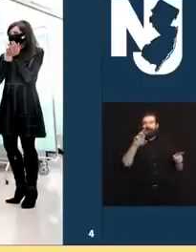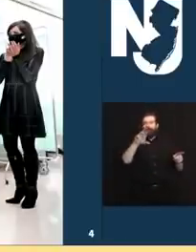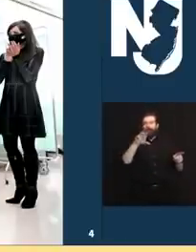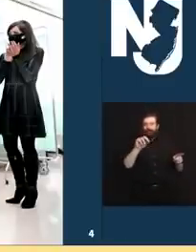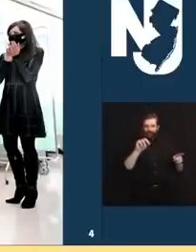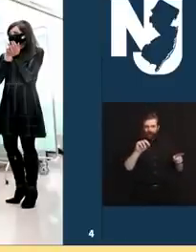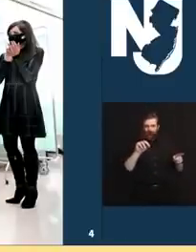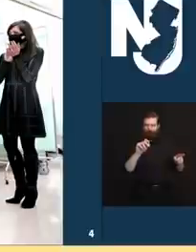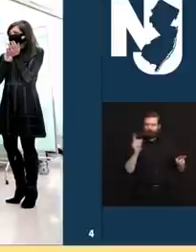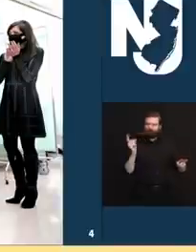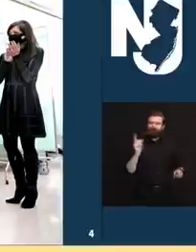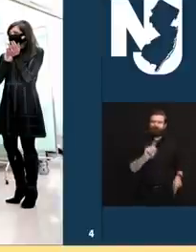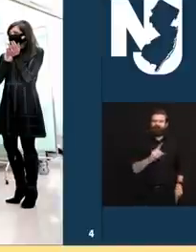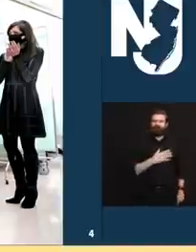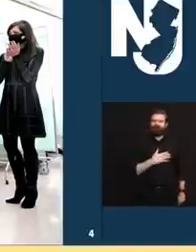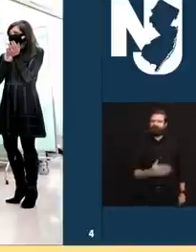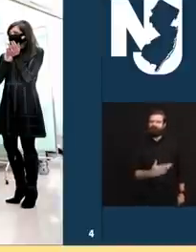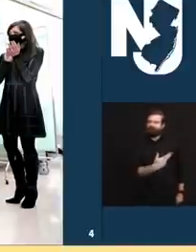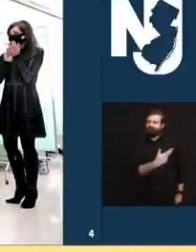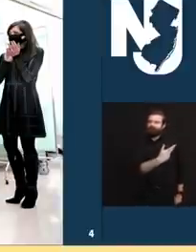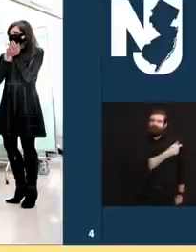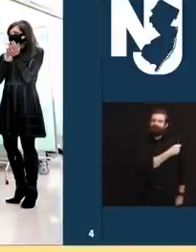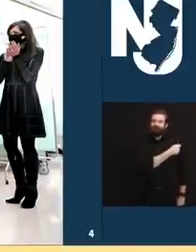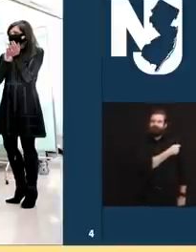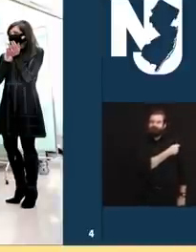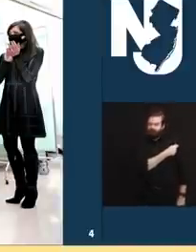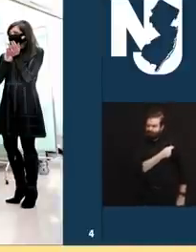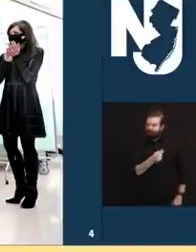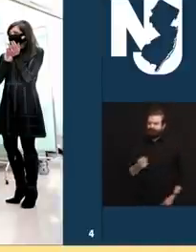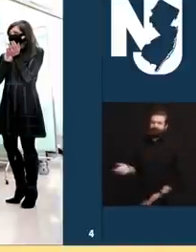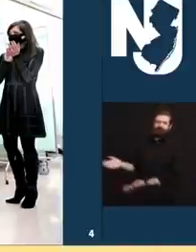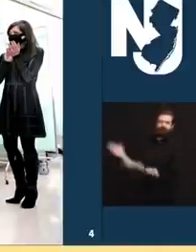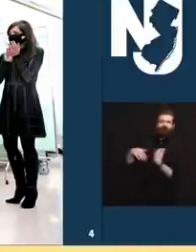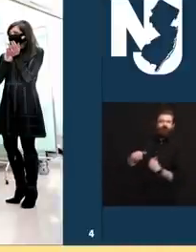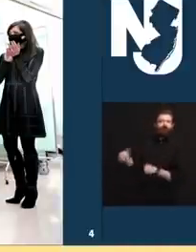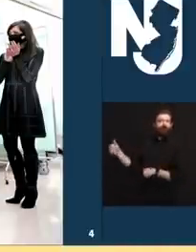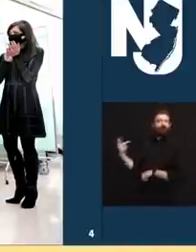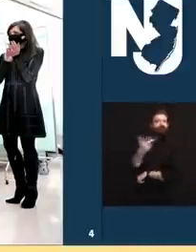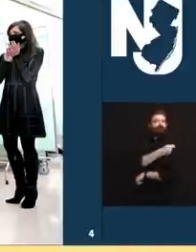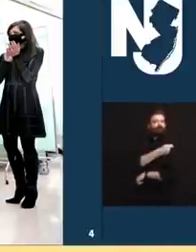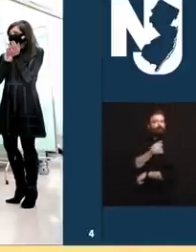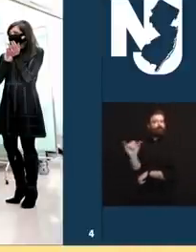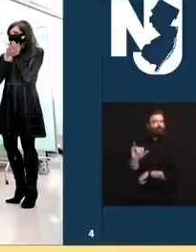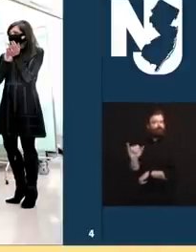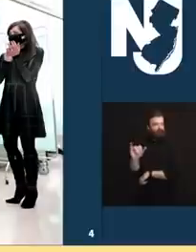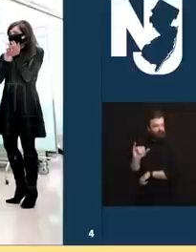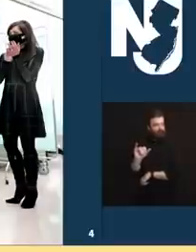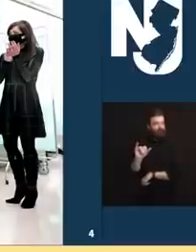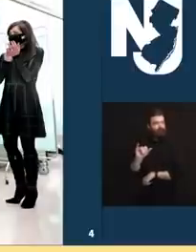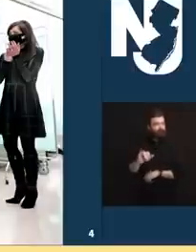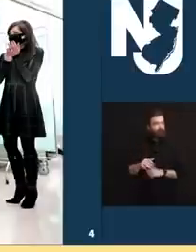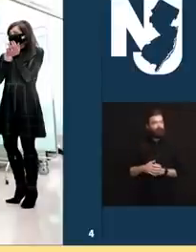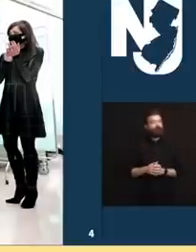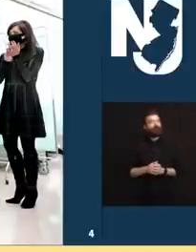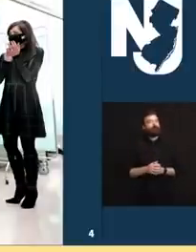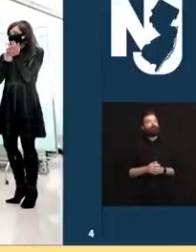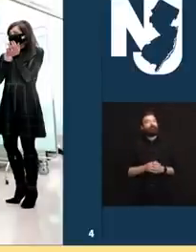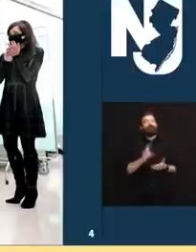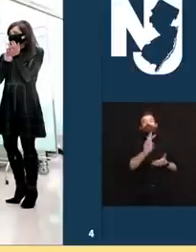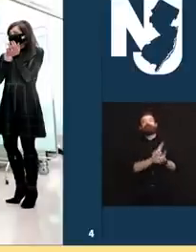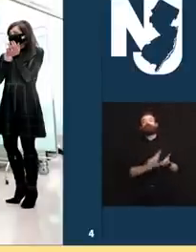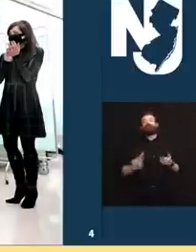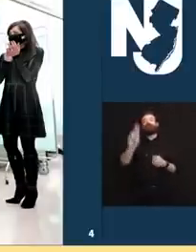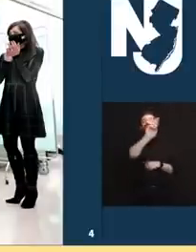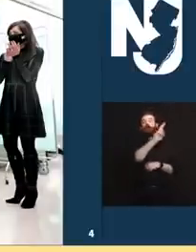forward. I was extremely honored to join the team at University Hospital in Newark with Judy and First Lady